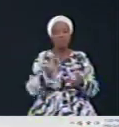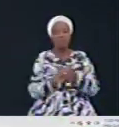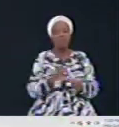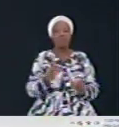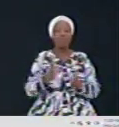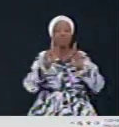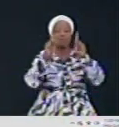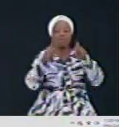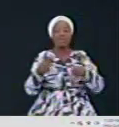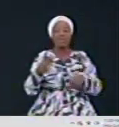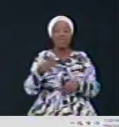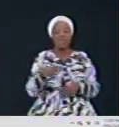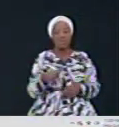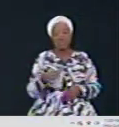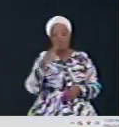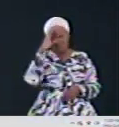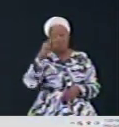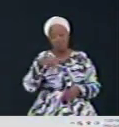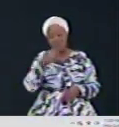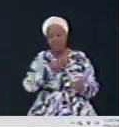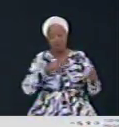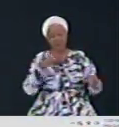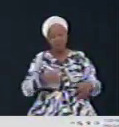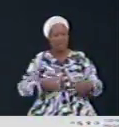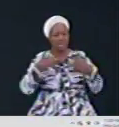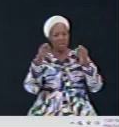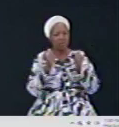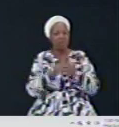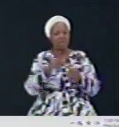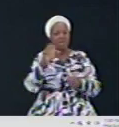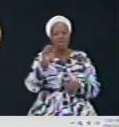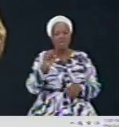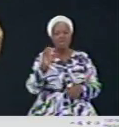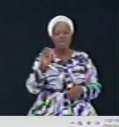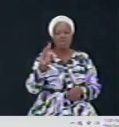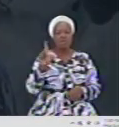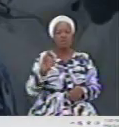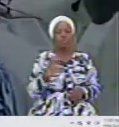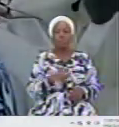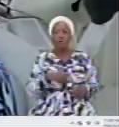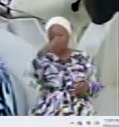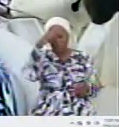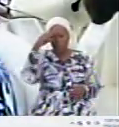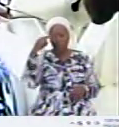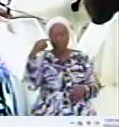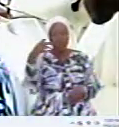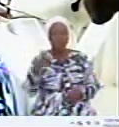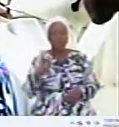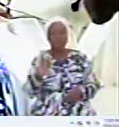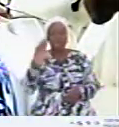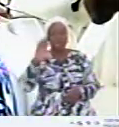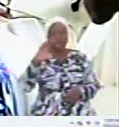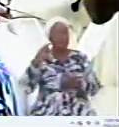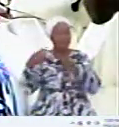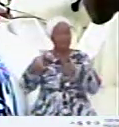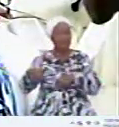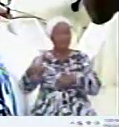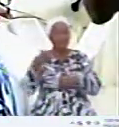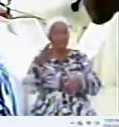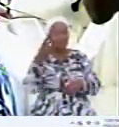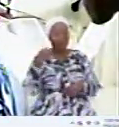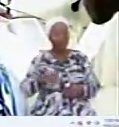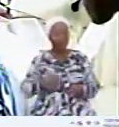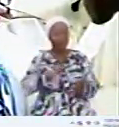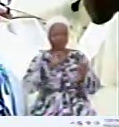was angry with Solomon because his heart was turned from the Lord God of